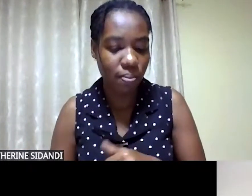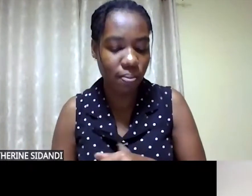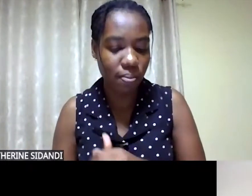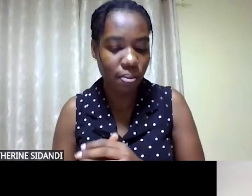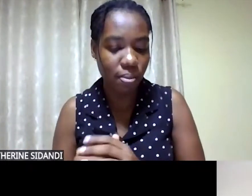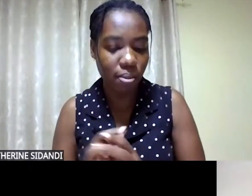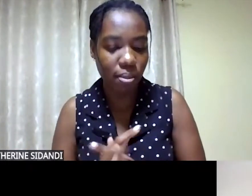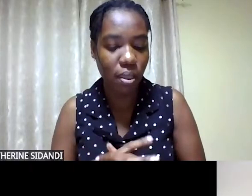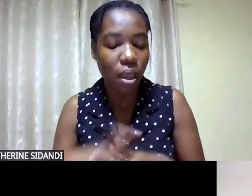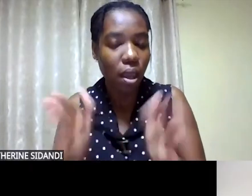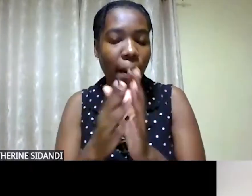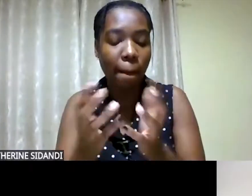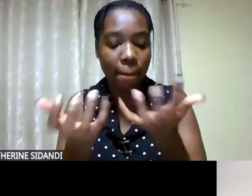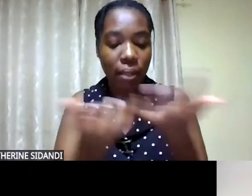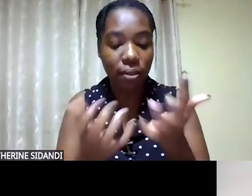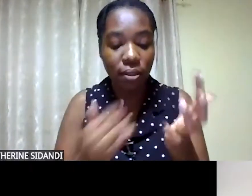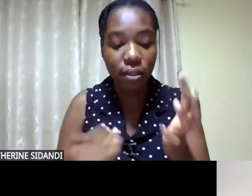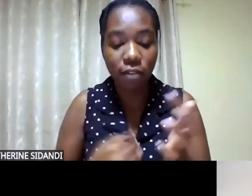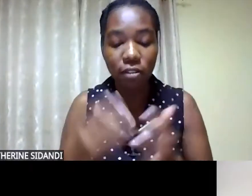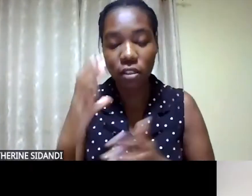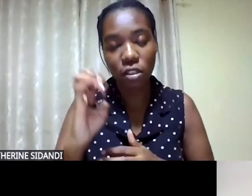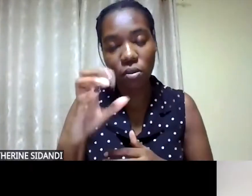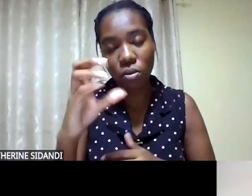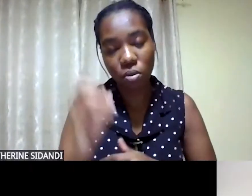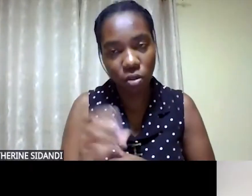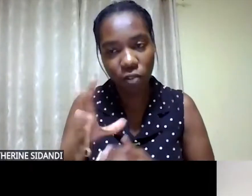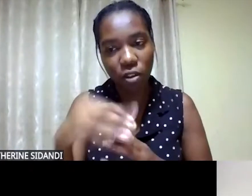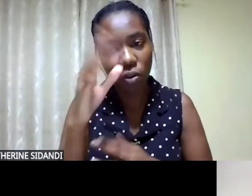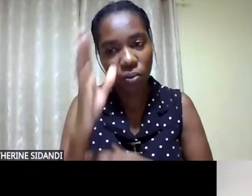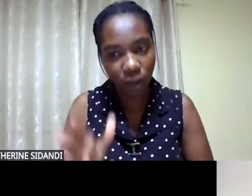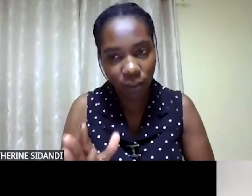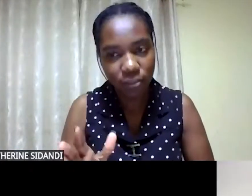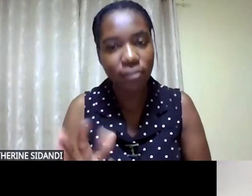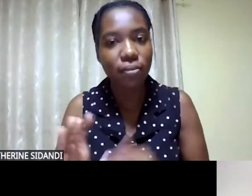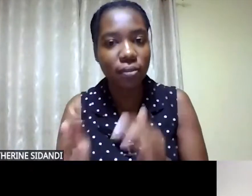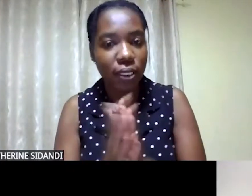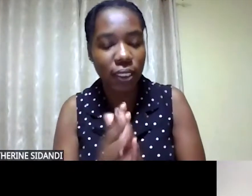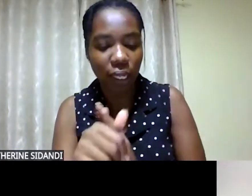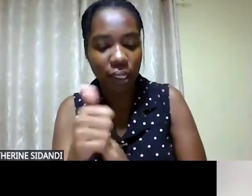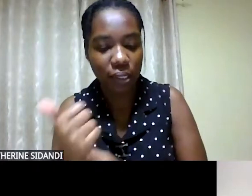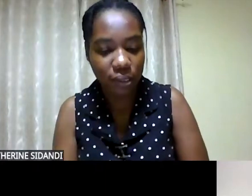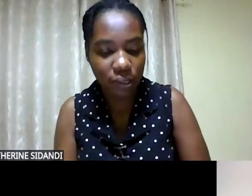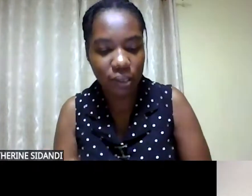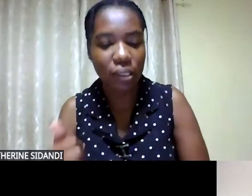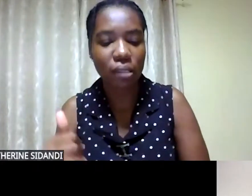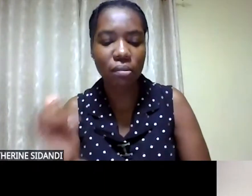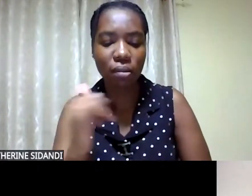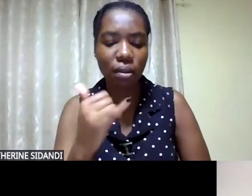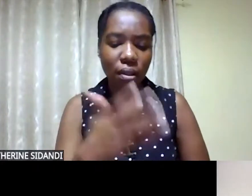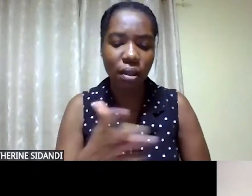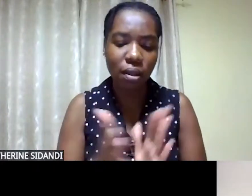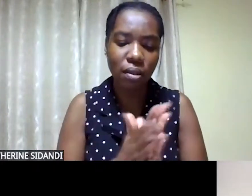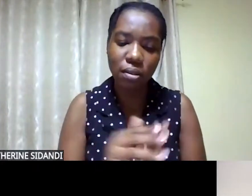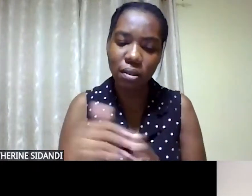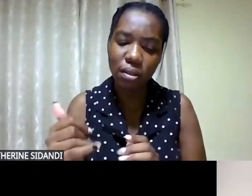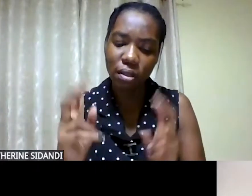businesses that are run and the CEO is the founder, the dream rests on them, there's no succession plan and things like that.